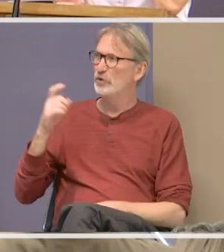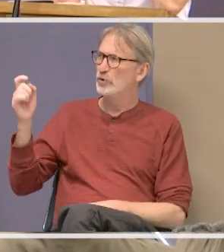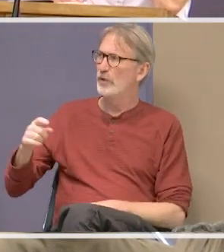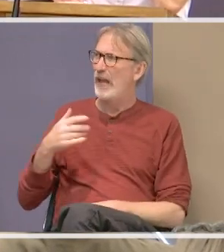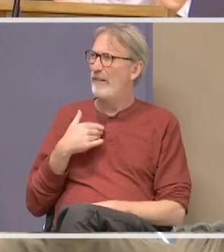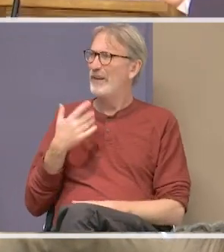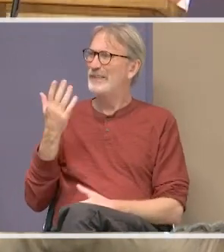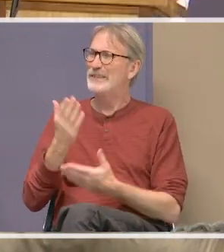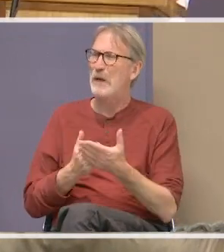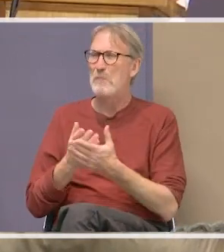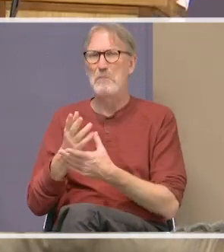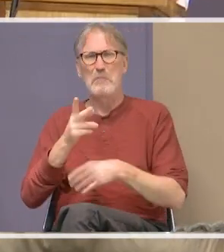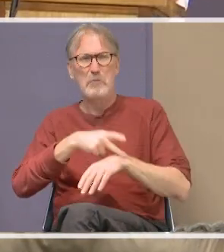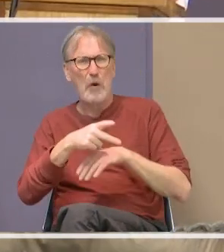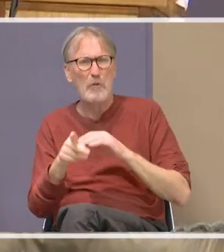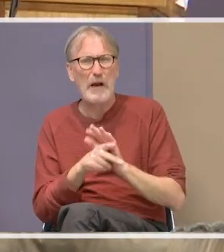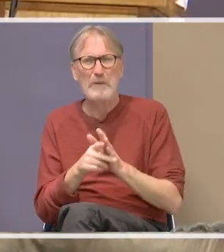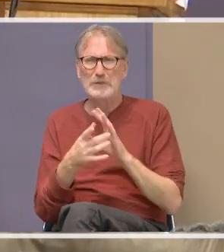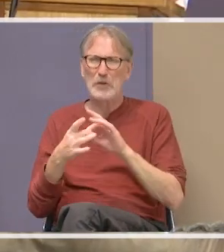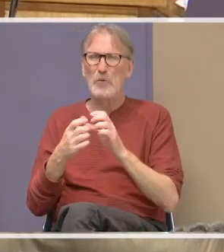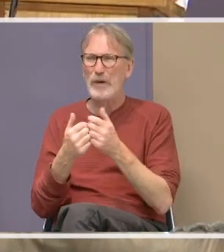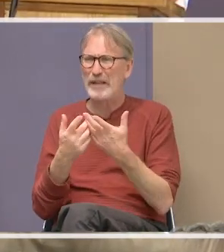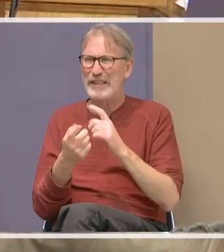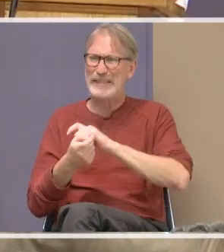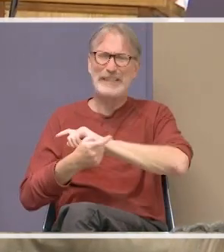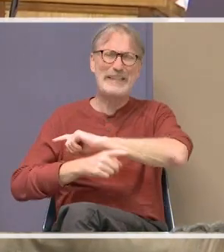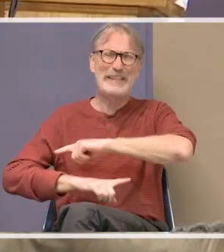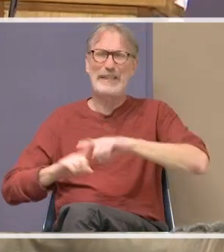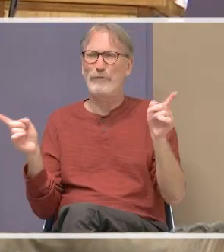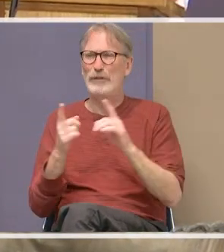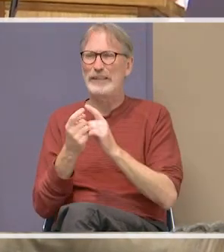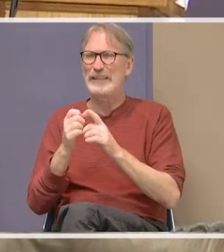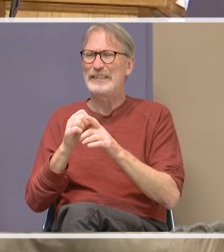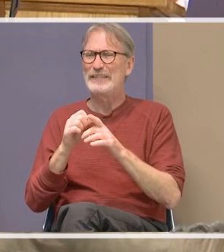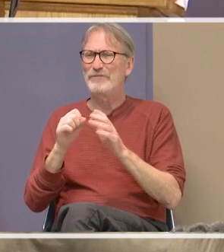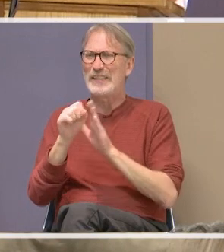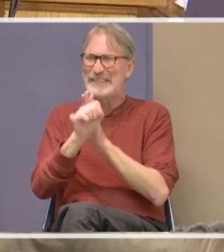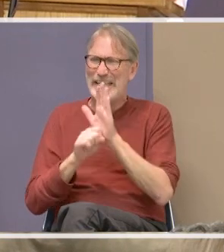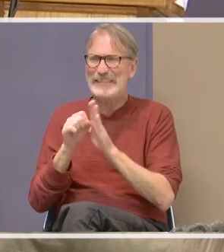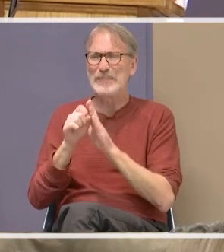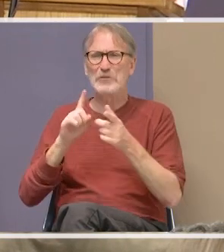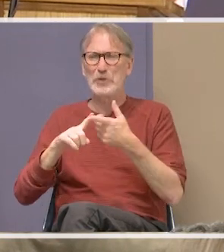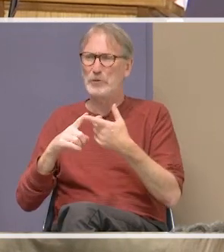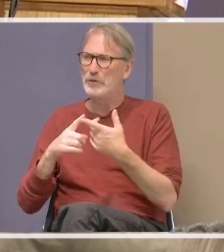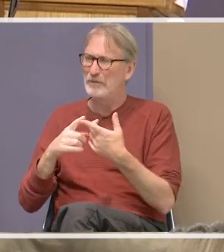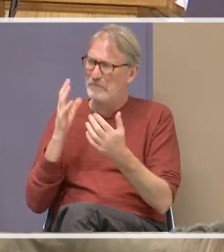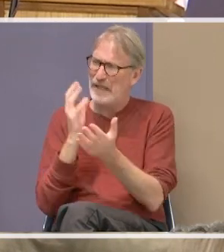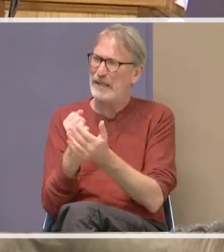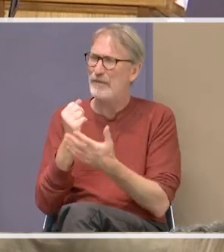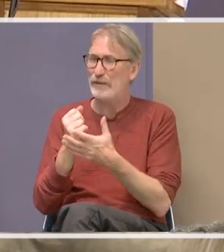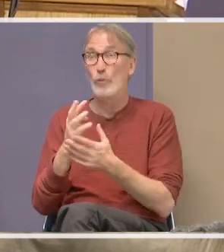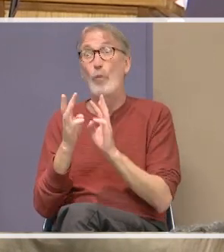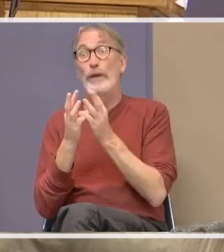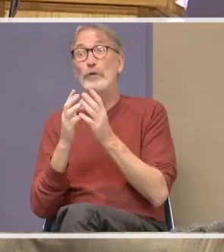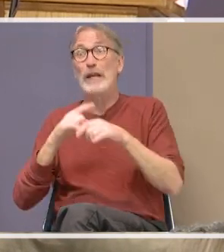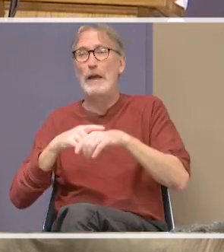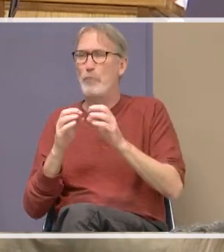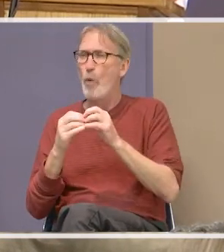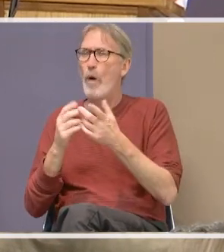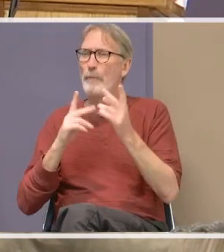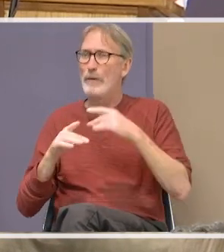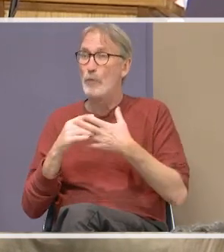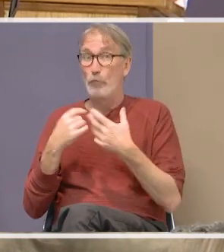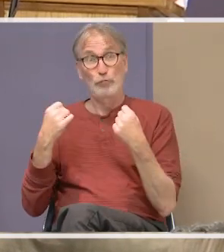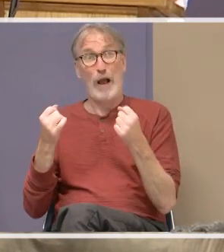some seasonal programming associated with the intersection signal to optimize it in the winter when you have more people in cars heading